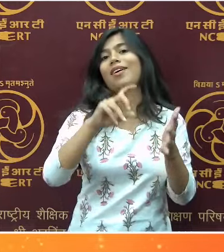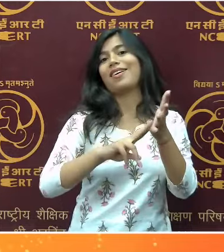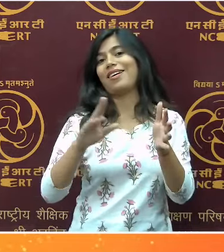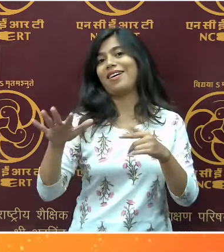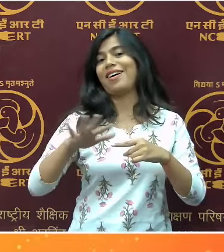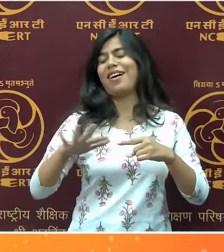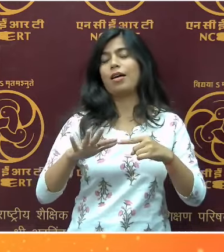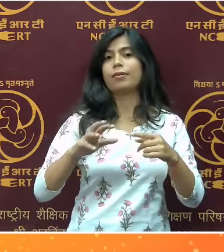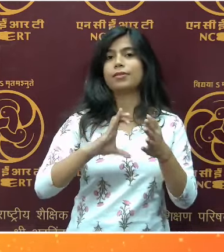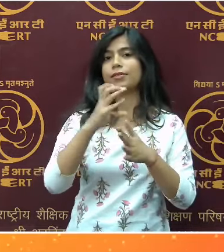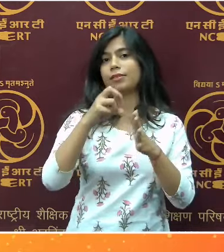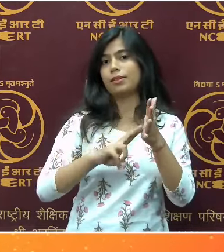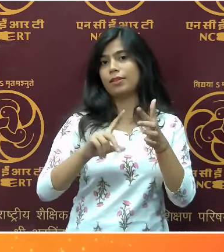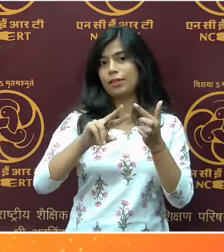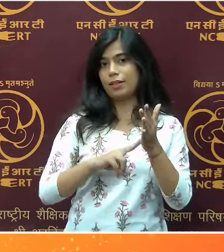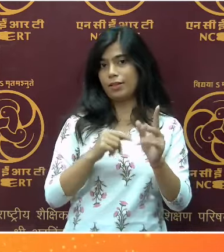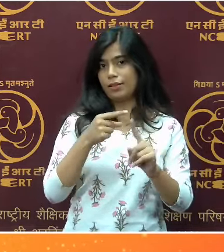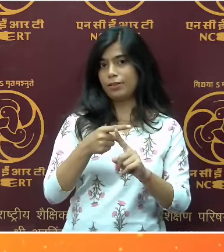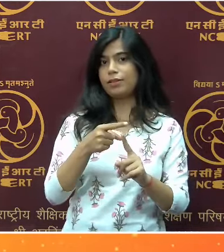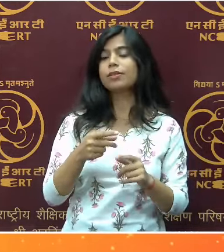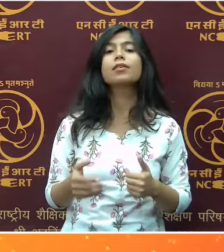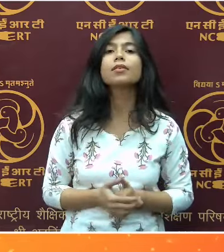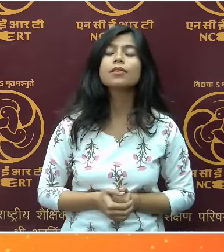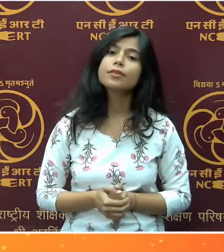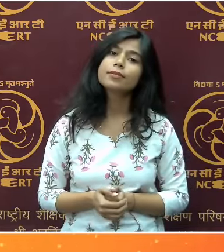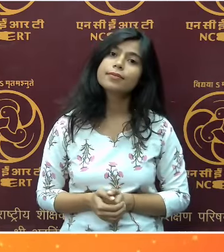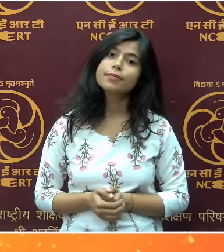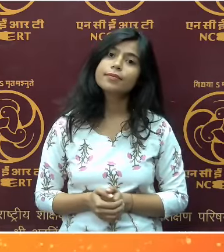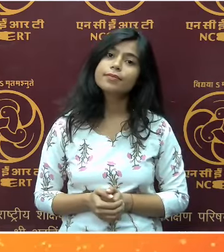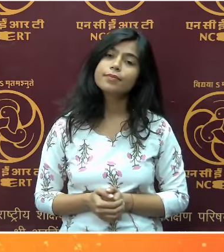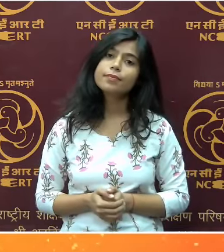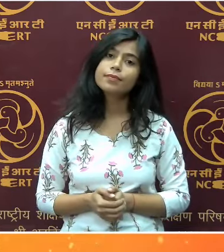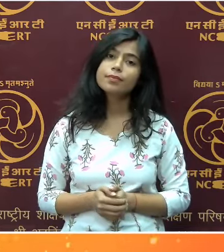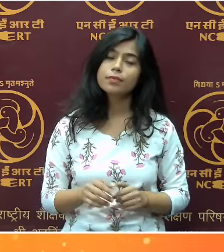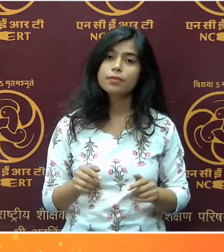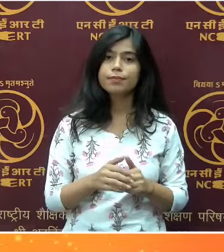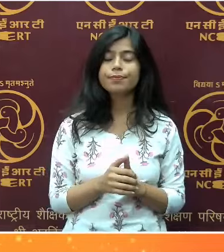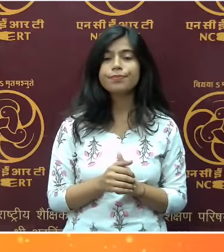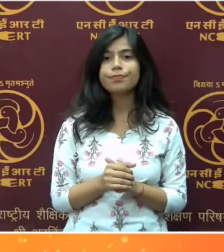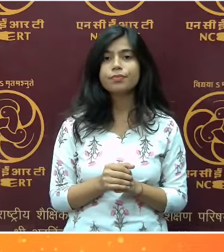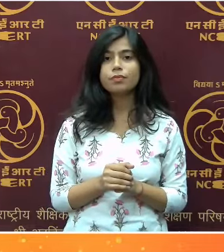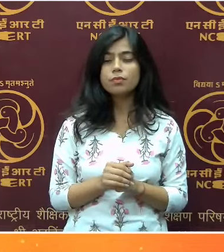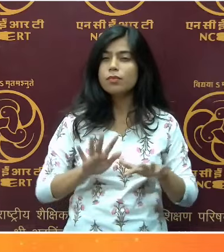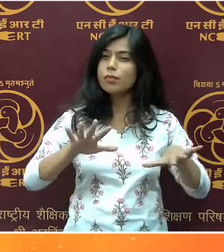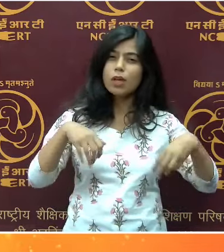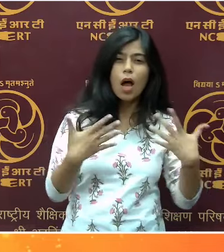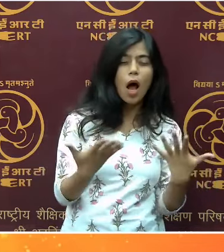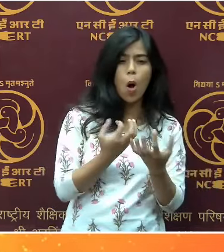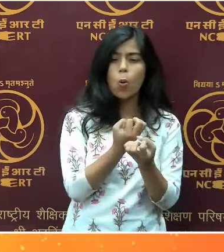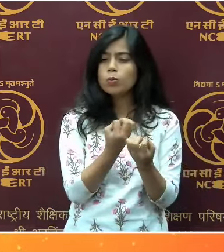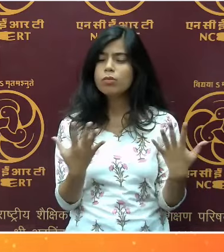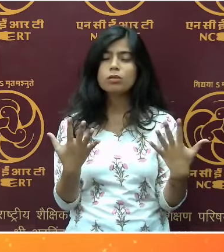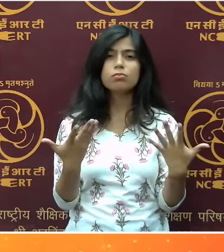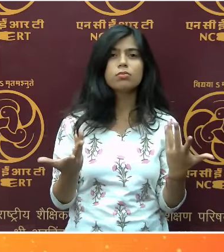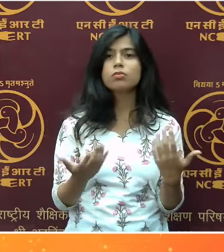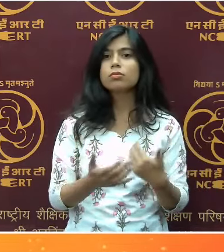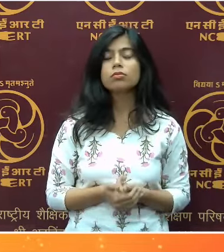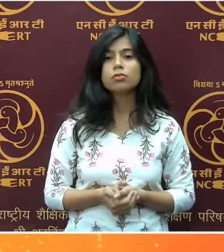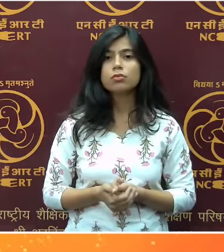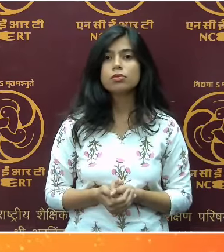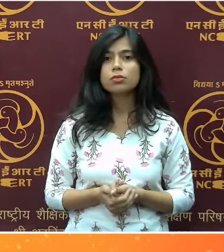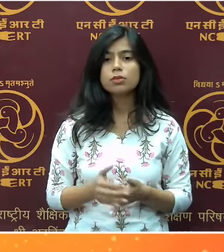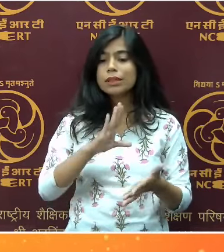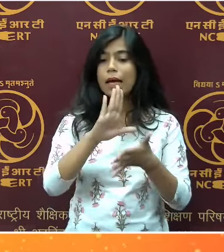is moving with particular time, then we can call that as a current. But how many charges are